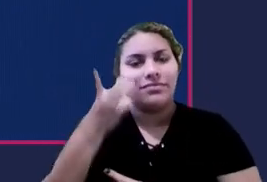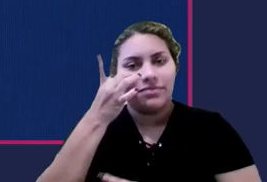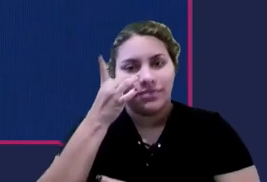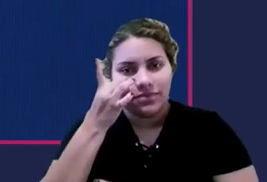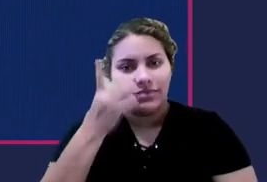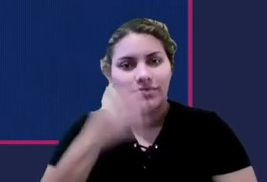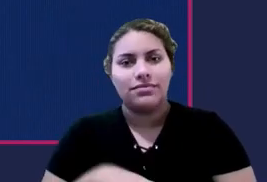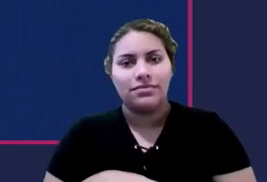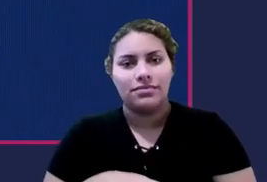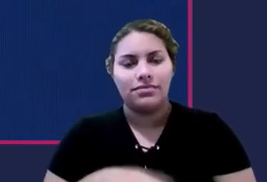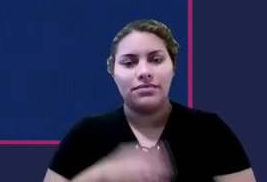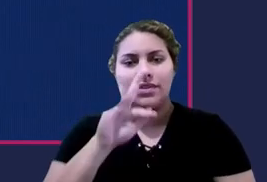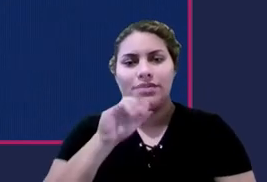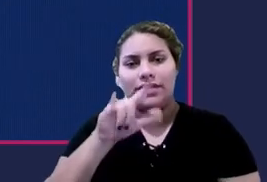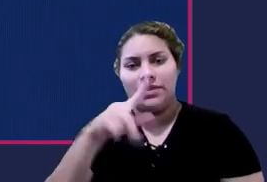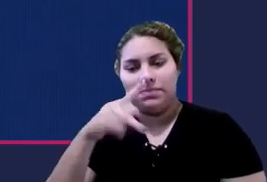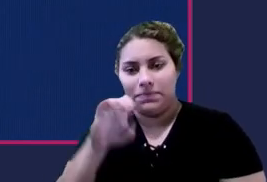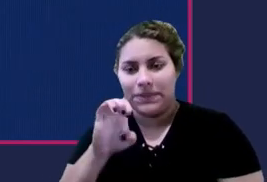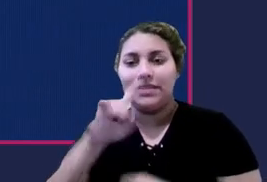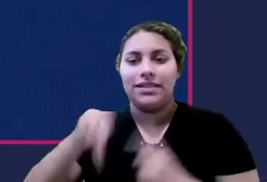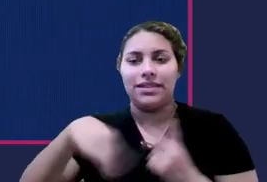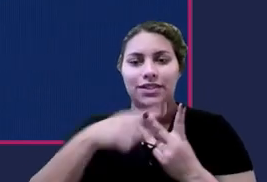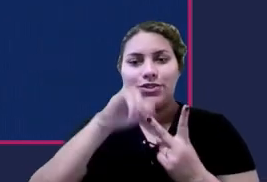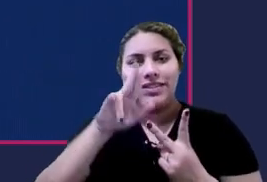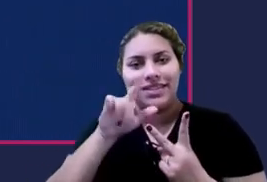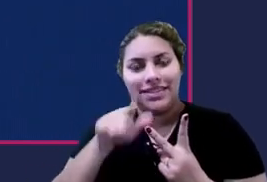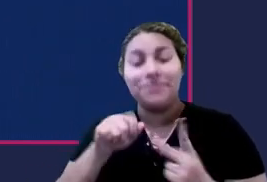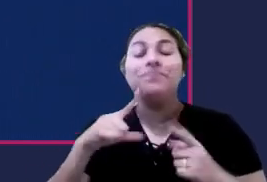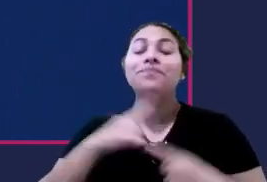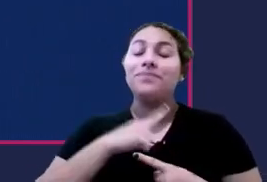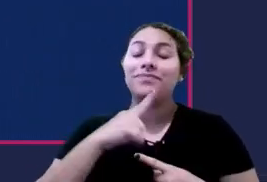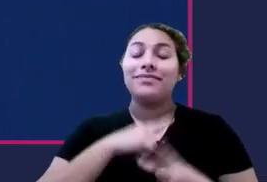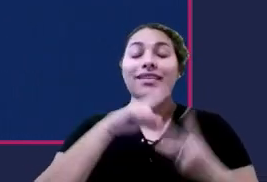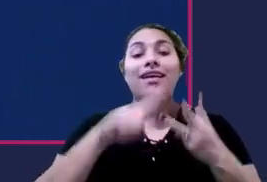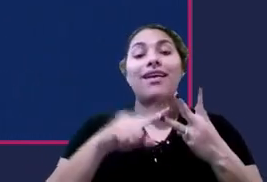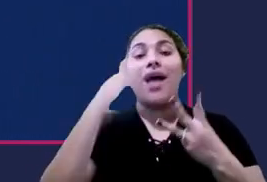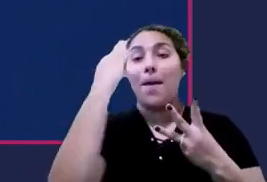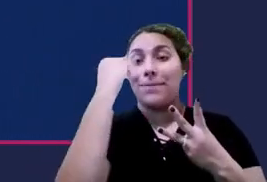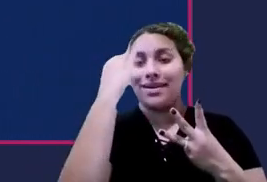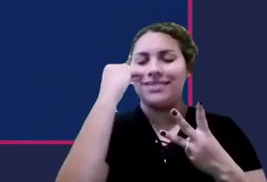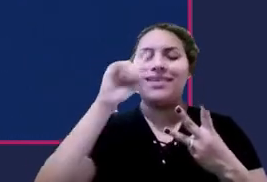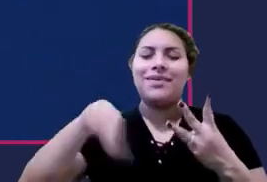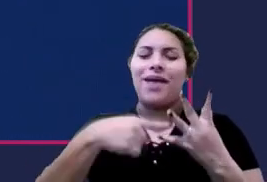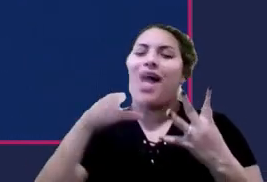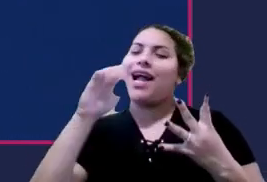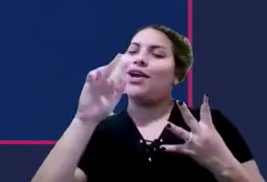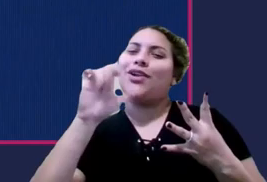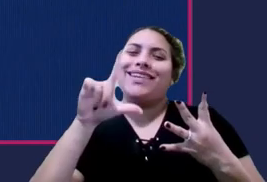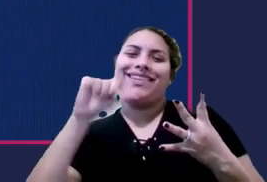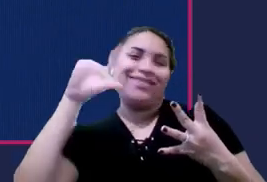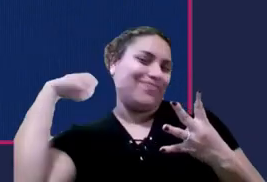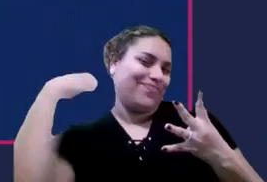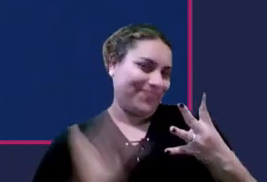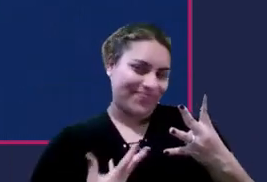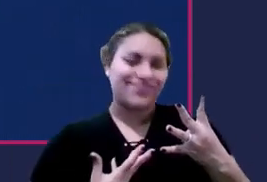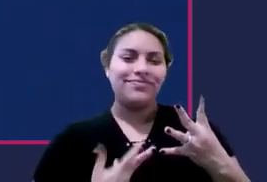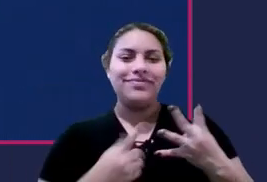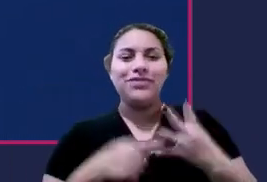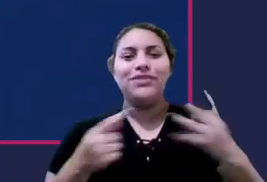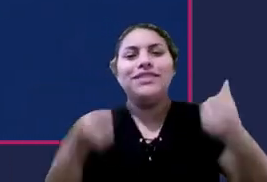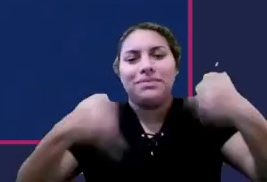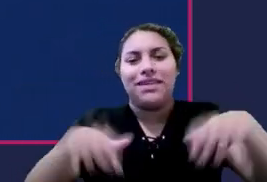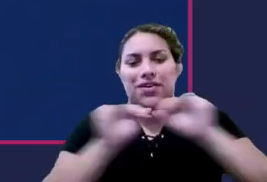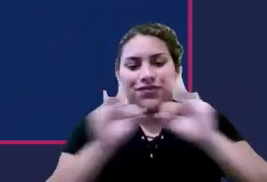Language interpreters. Here on the stage, we have Felipe and Joana, and online we have Amanda and Carolina. I'm